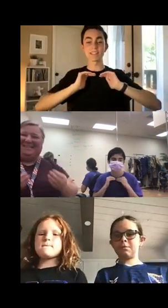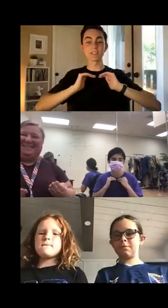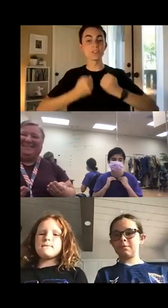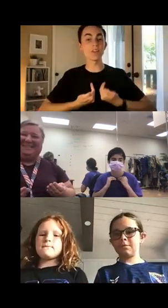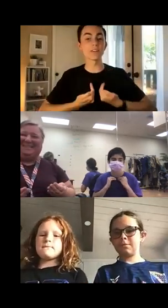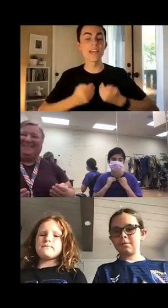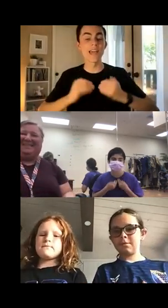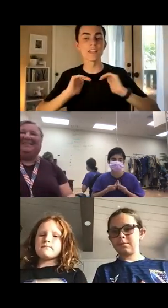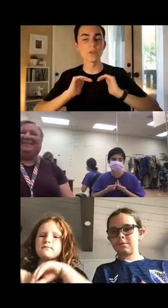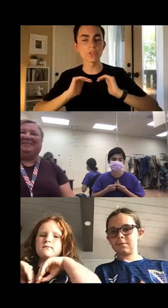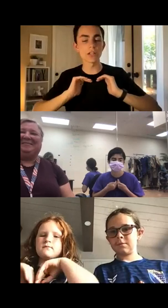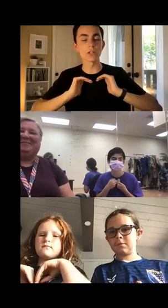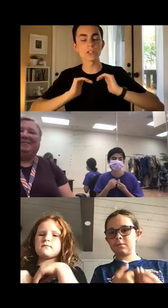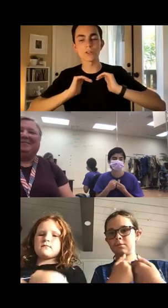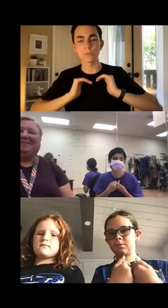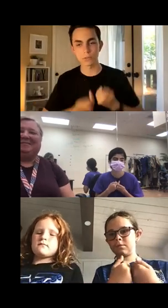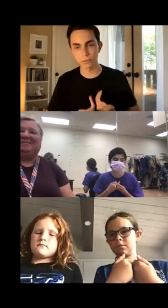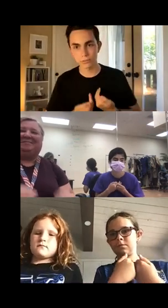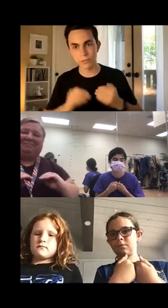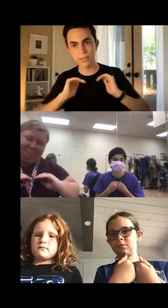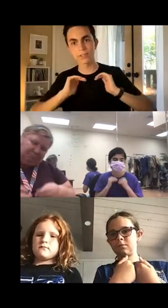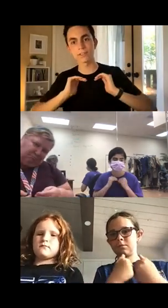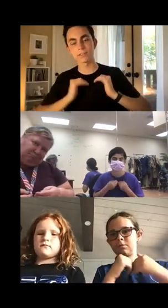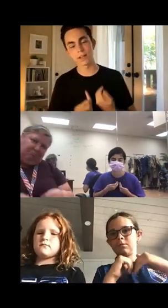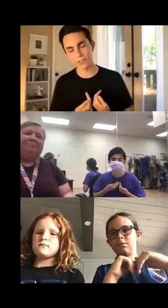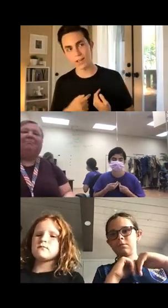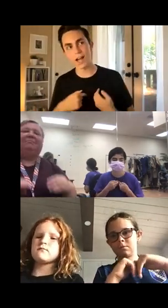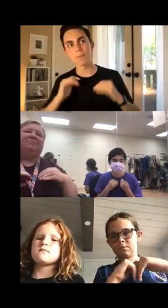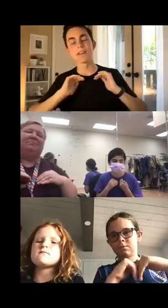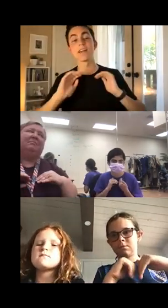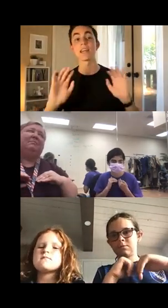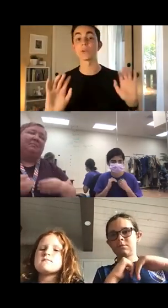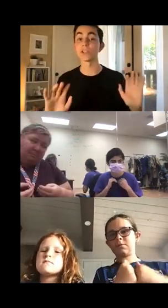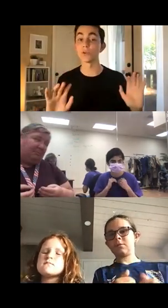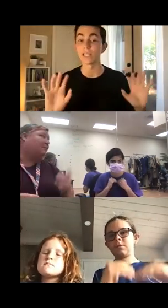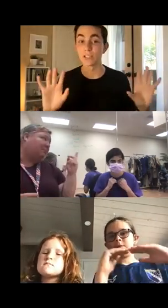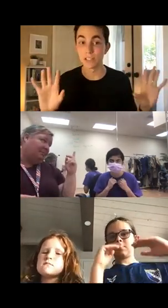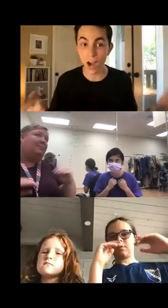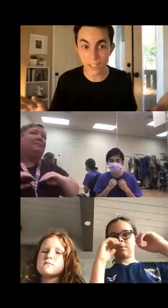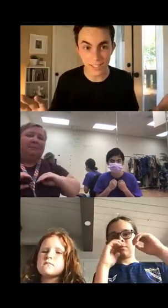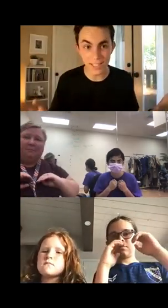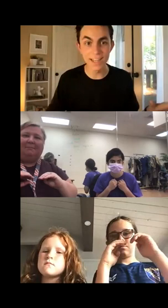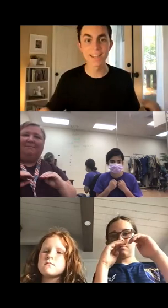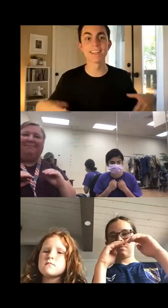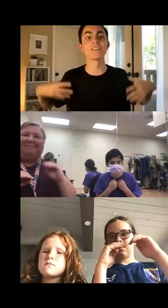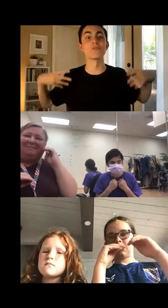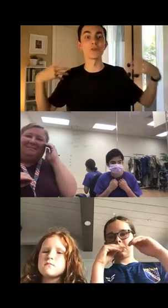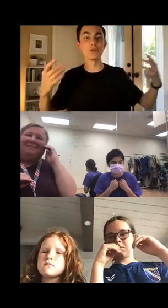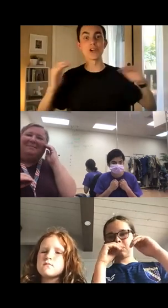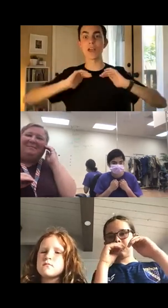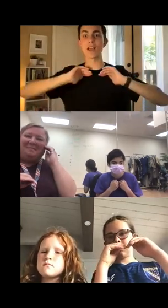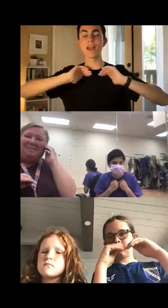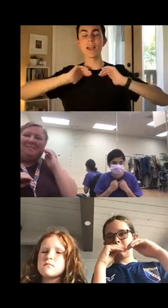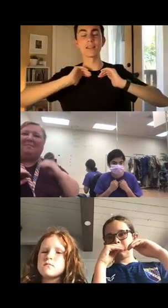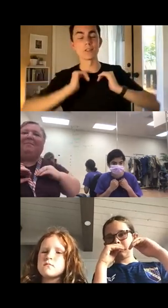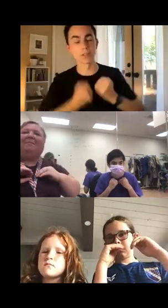Yeah, it's a little tough. And then you also kind of look tired. Tired. And if you want to do exhausted, then you really